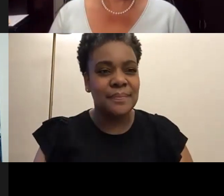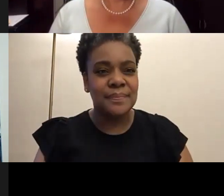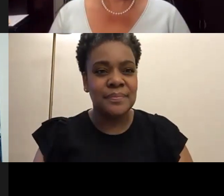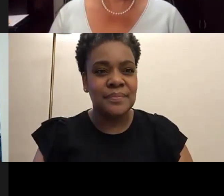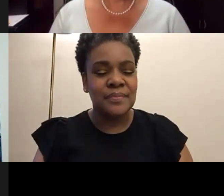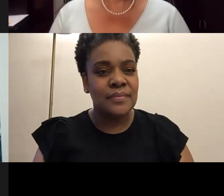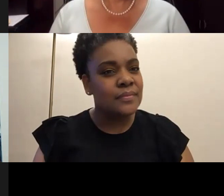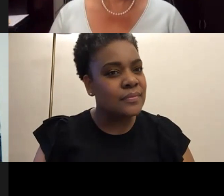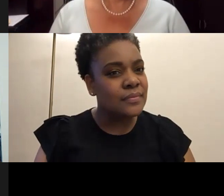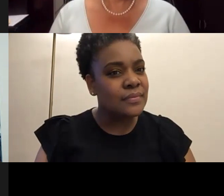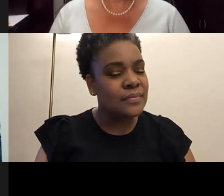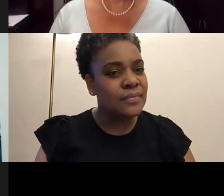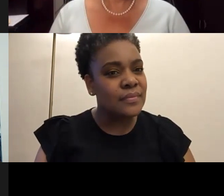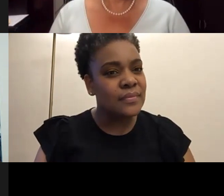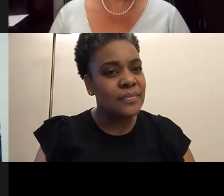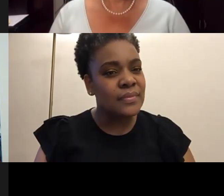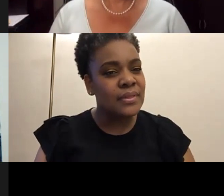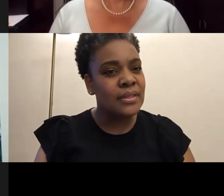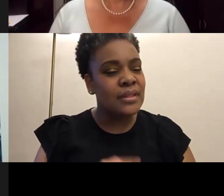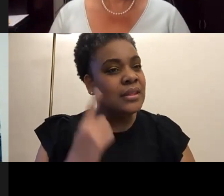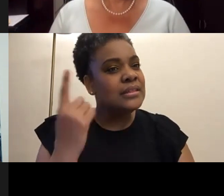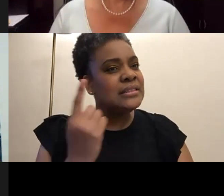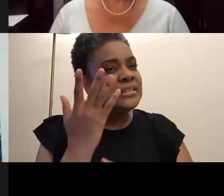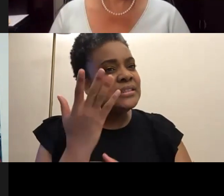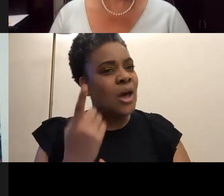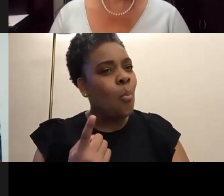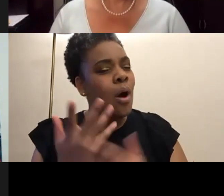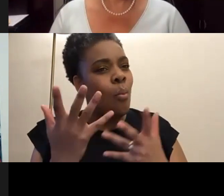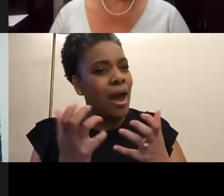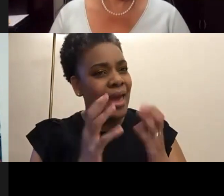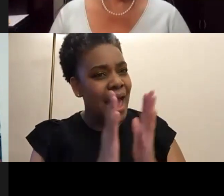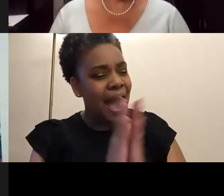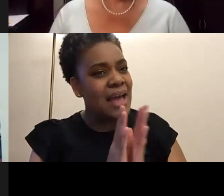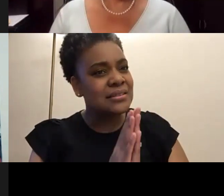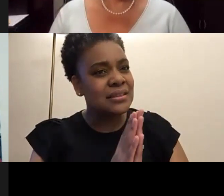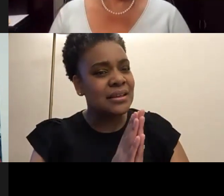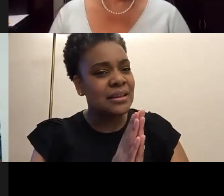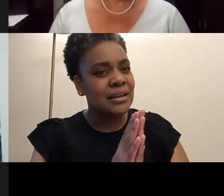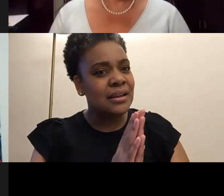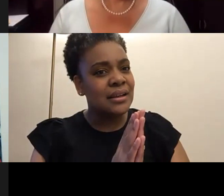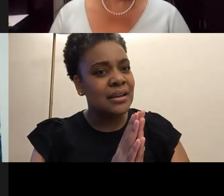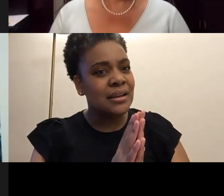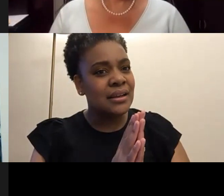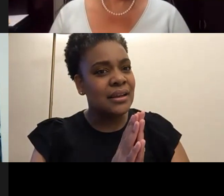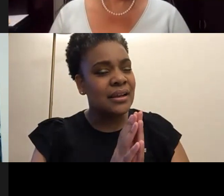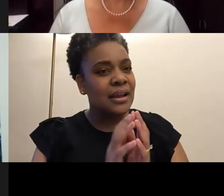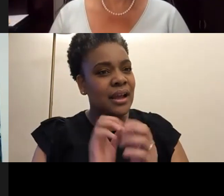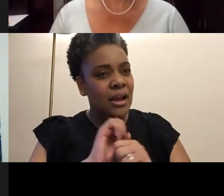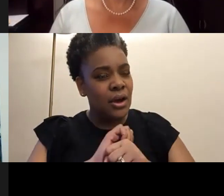So someone wanted to ask about how COVID has provoked a surge in mental health